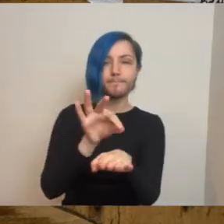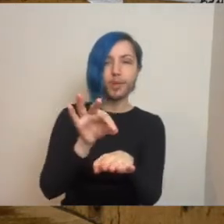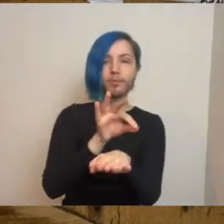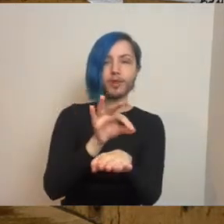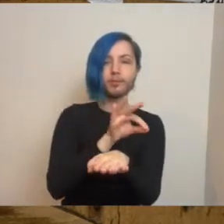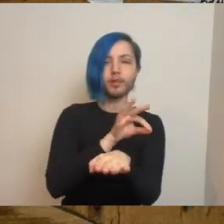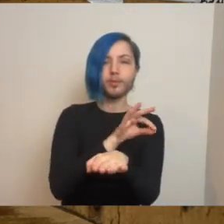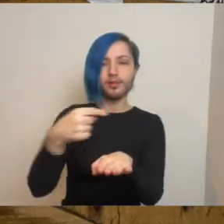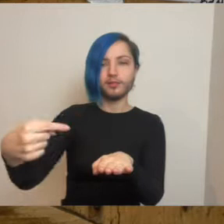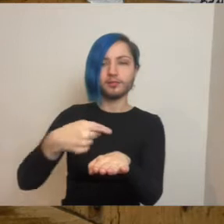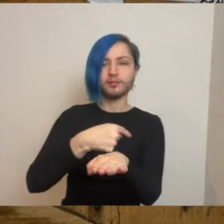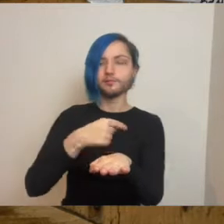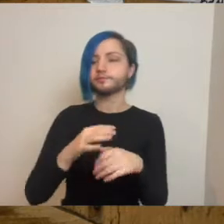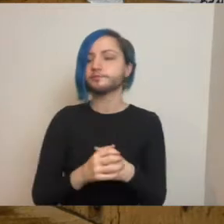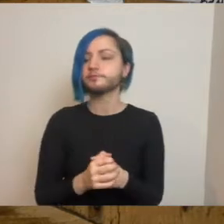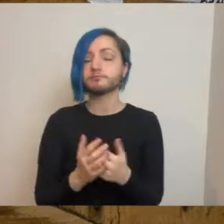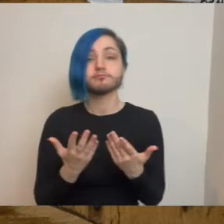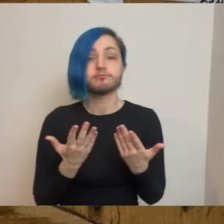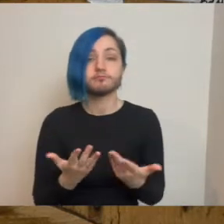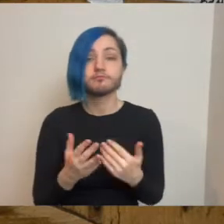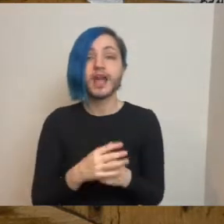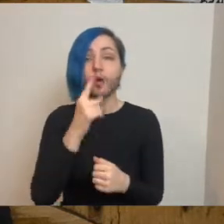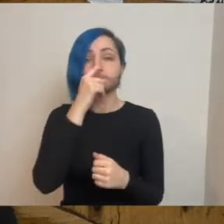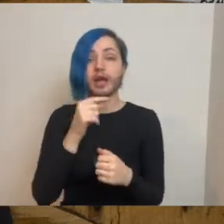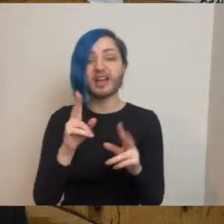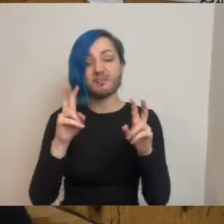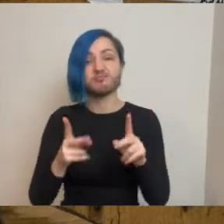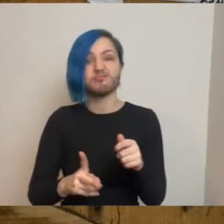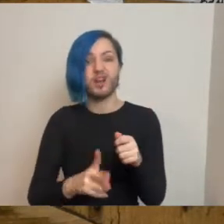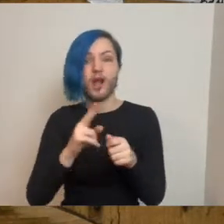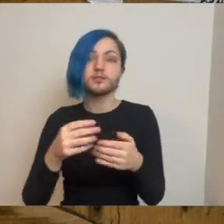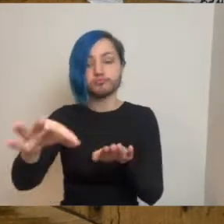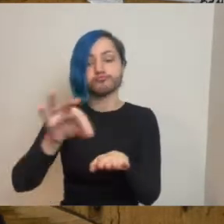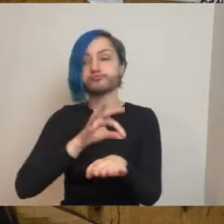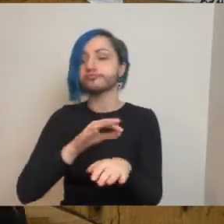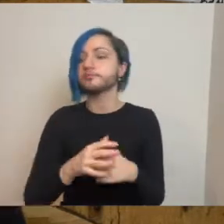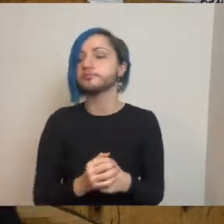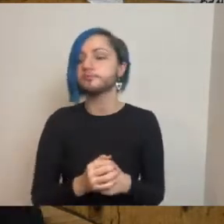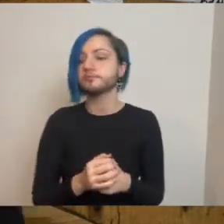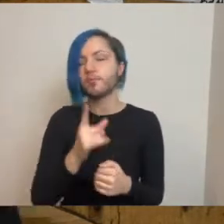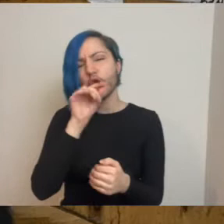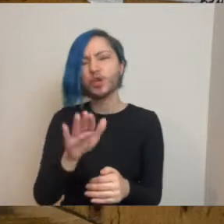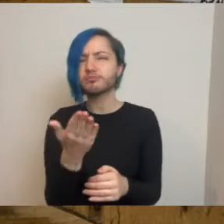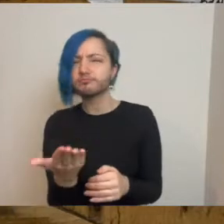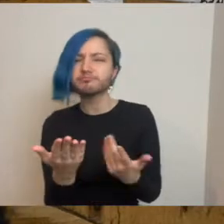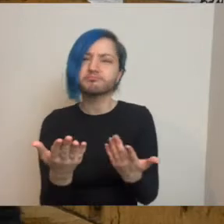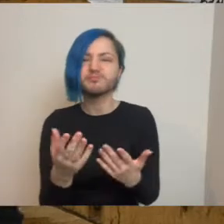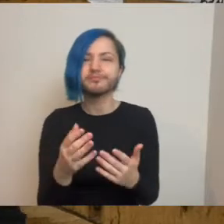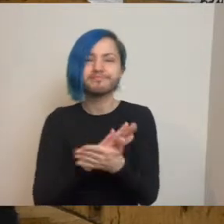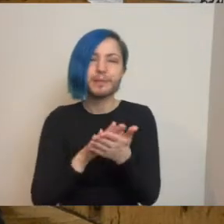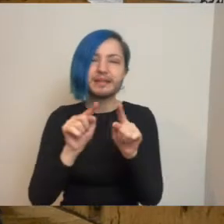straight edge, and I'm now able to cut my, well, we could do it this way, couldn't we? Although I can't see the